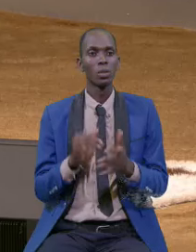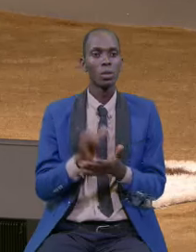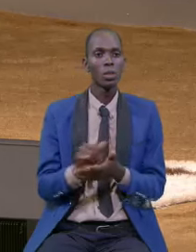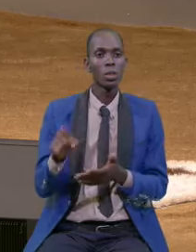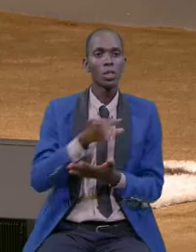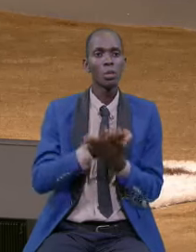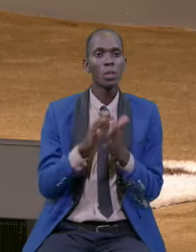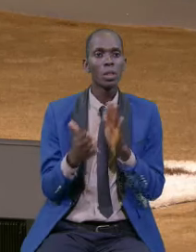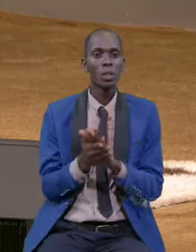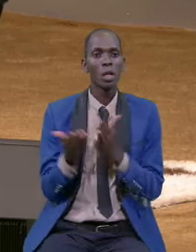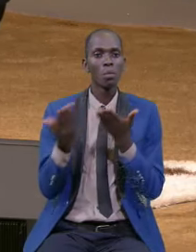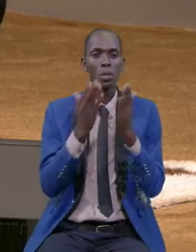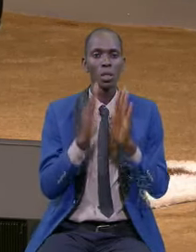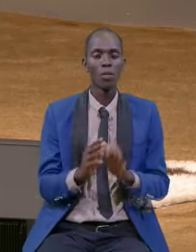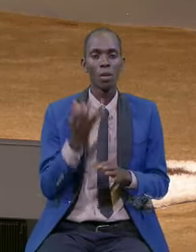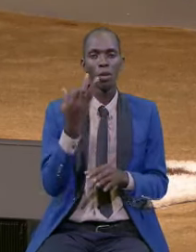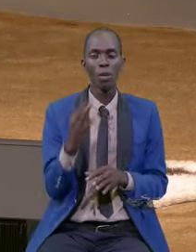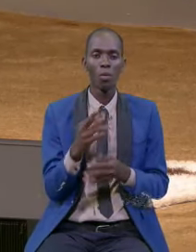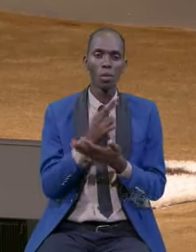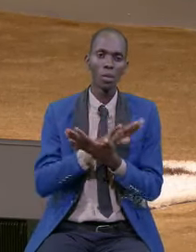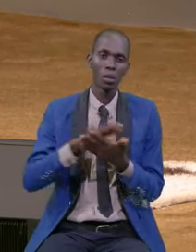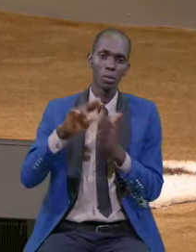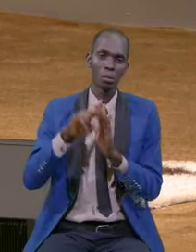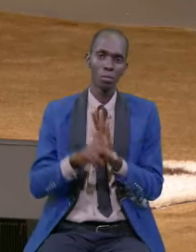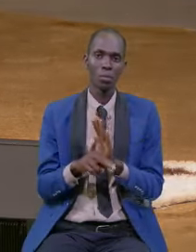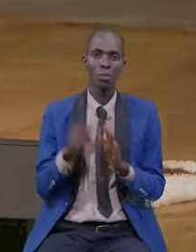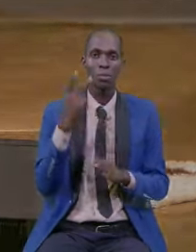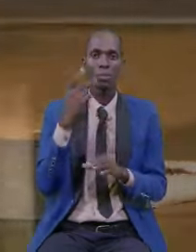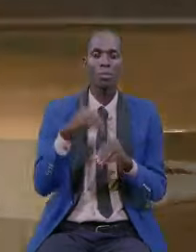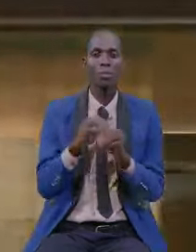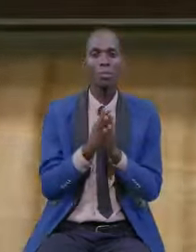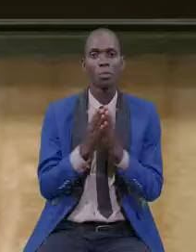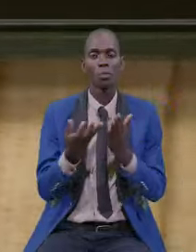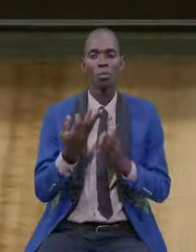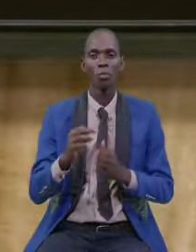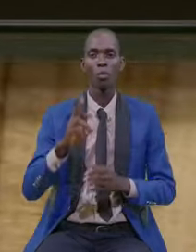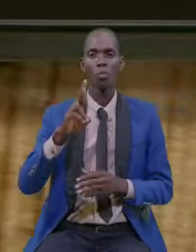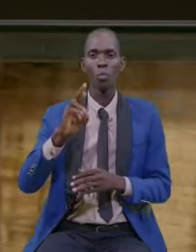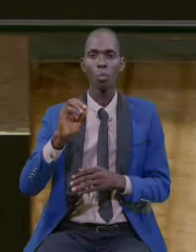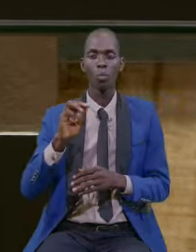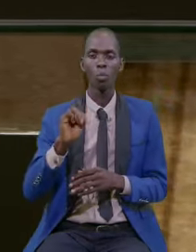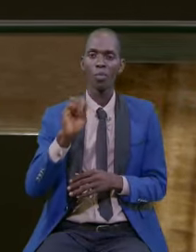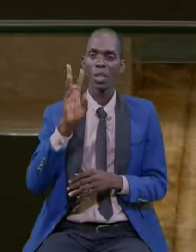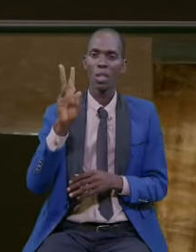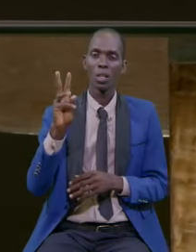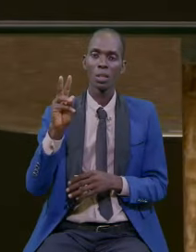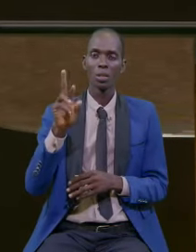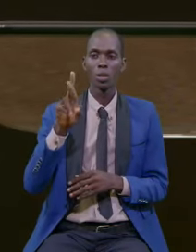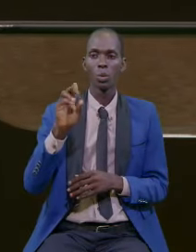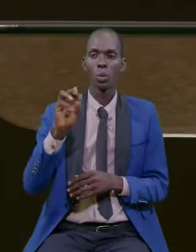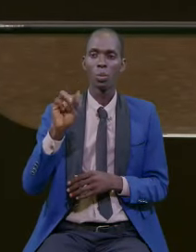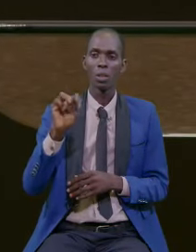of righteousness. It tells us in Romans chapter 16, reading from